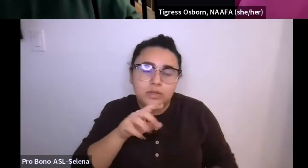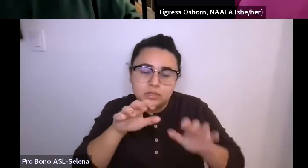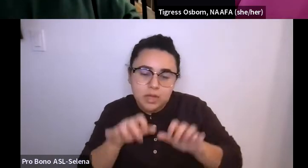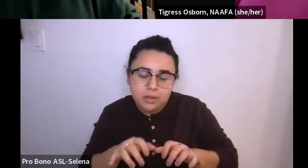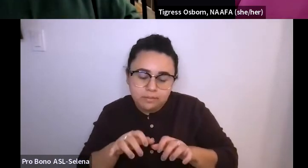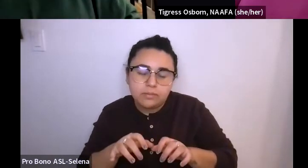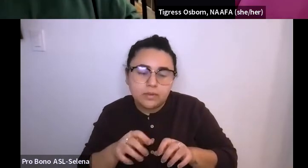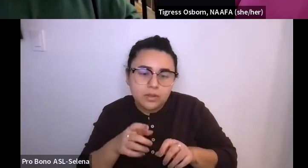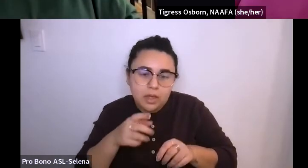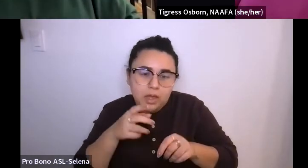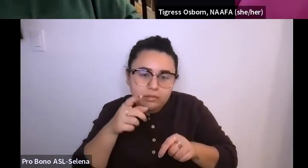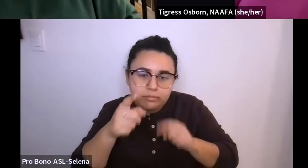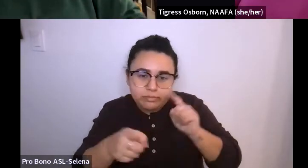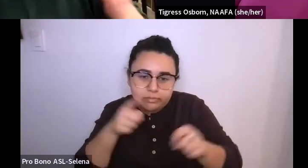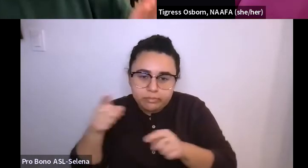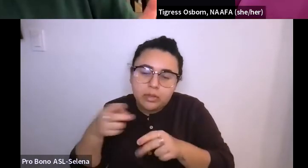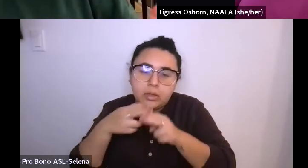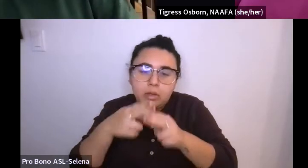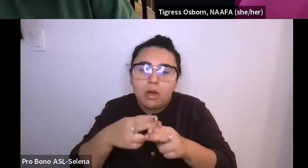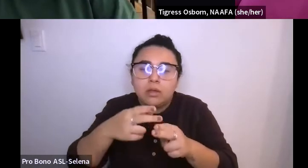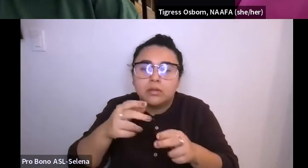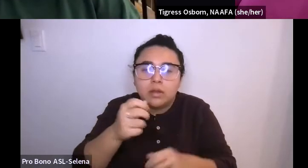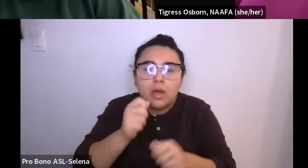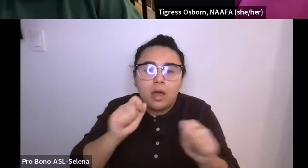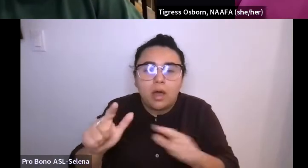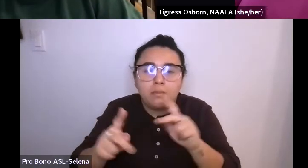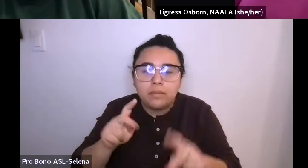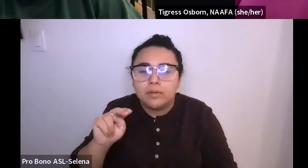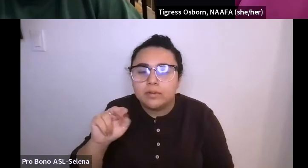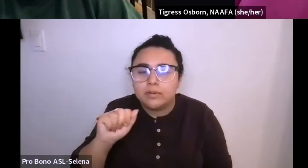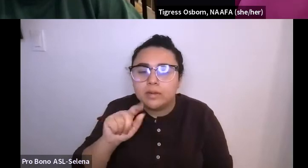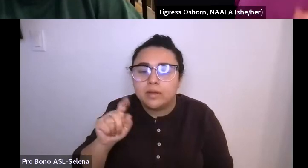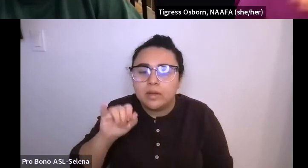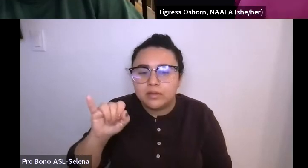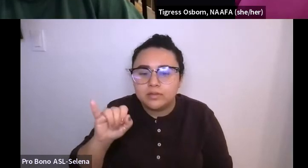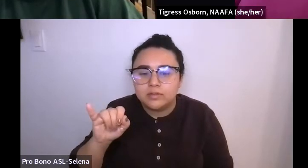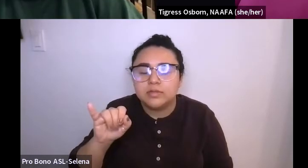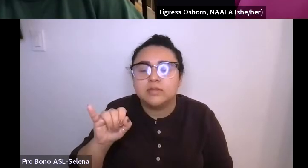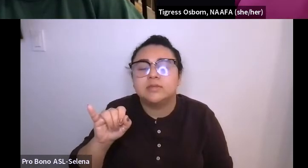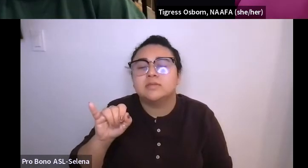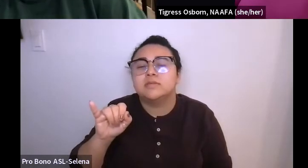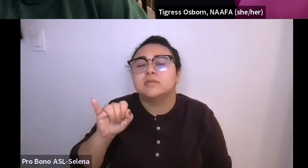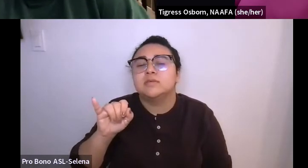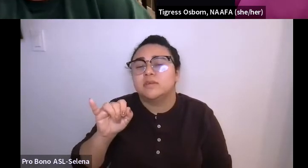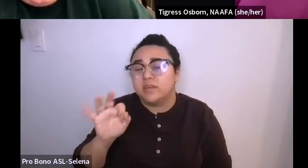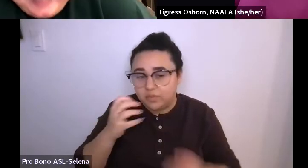health. And then suddenly my editor said, I don't think you should have a health chapter.